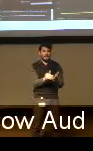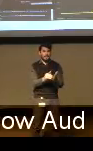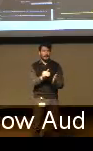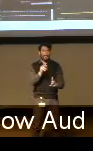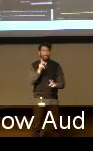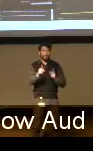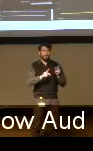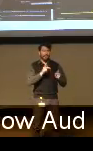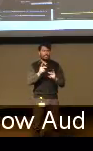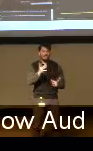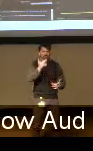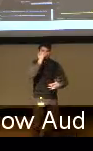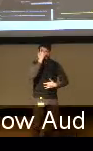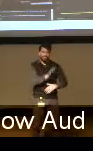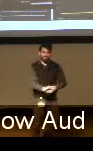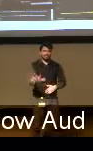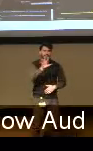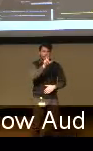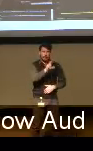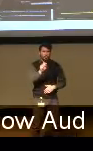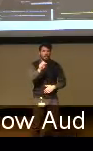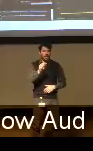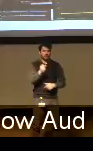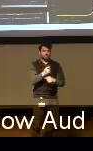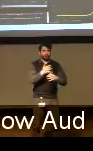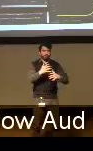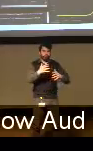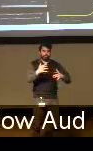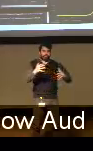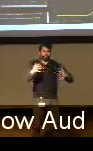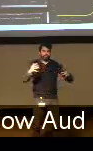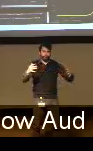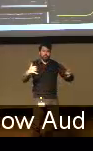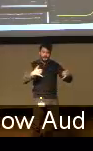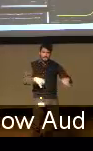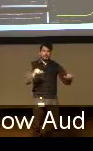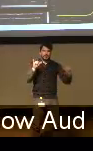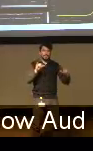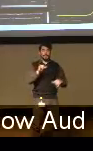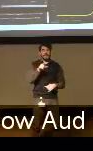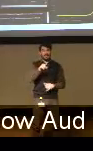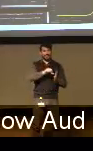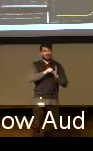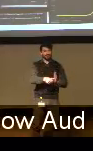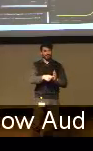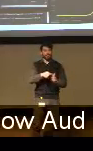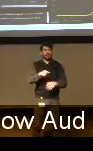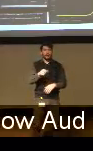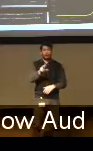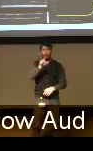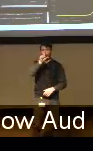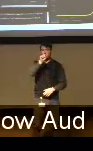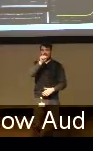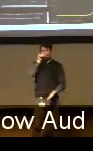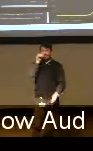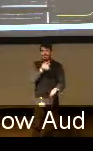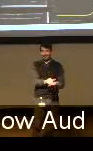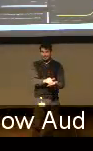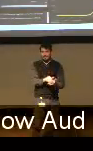States and still growing. And as Marshall pointed out, we have over 20,000 cases in